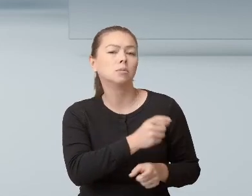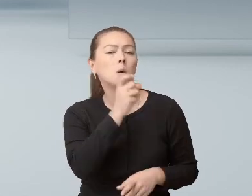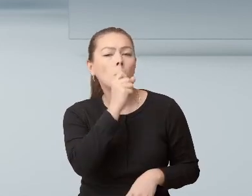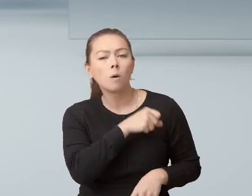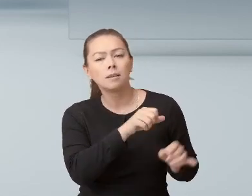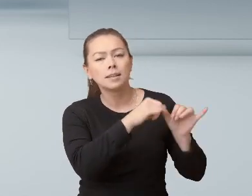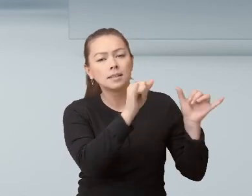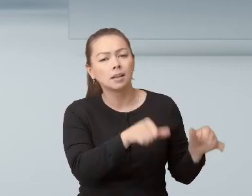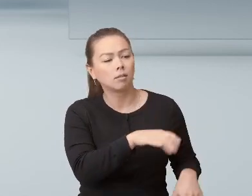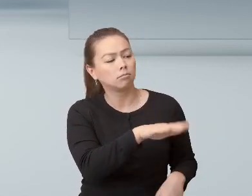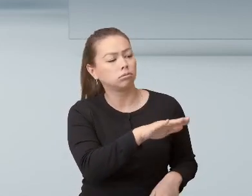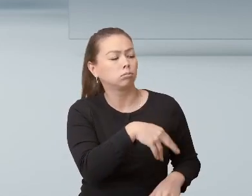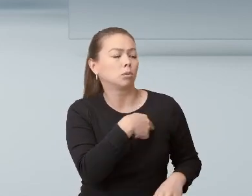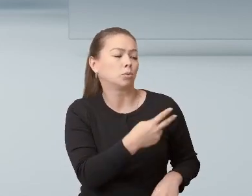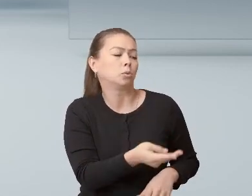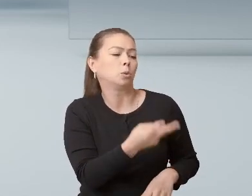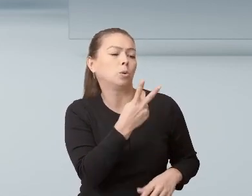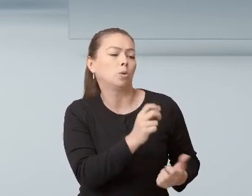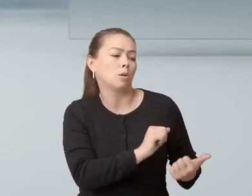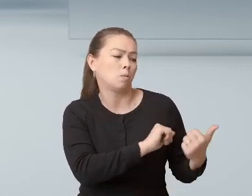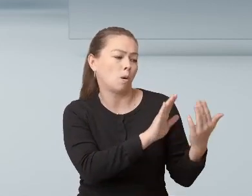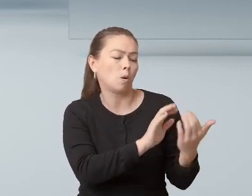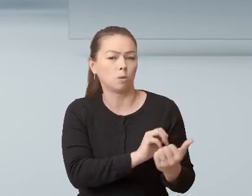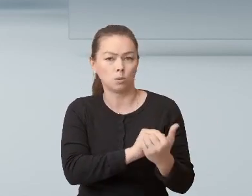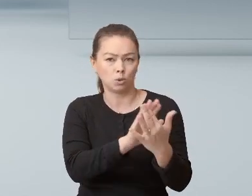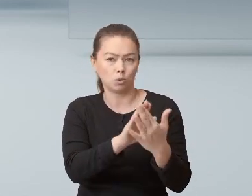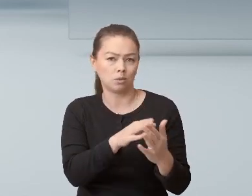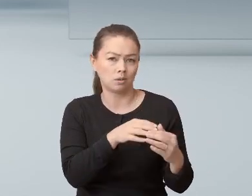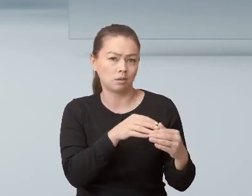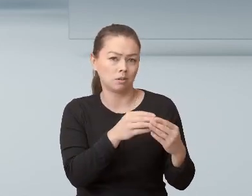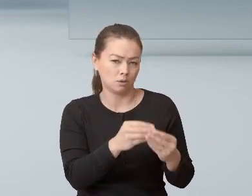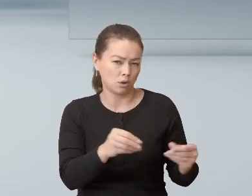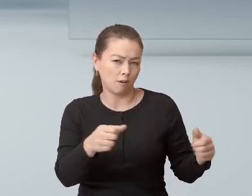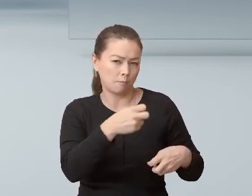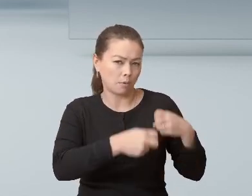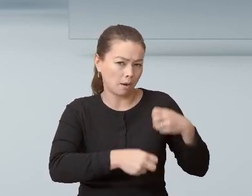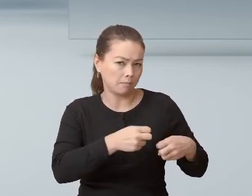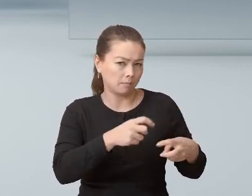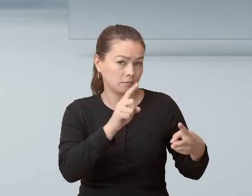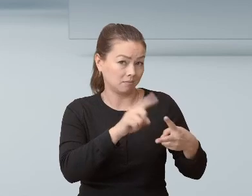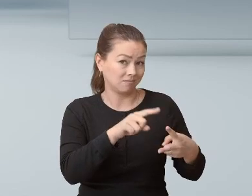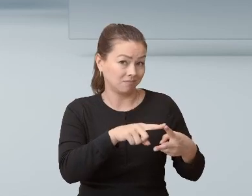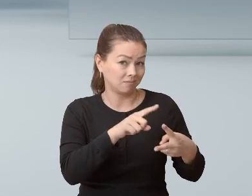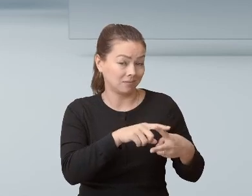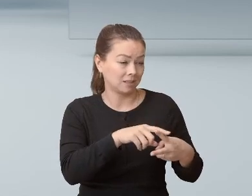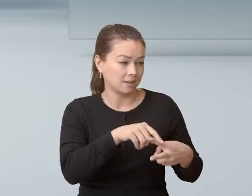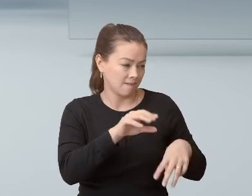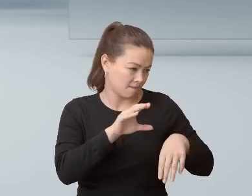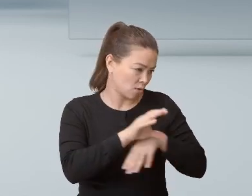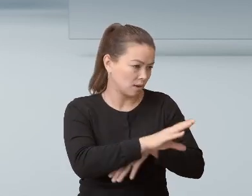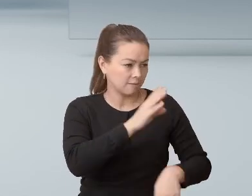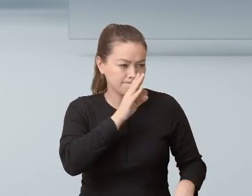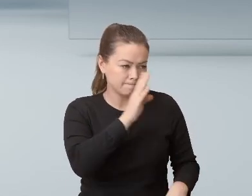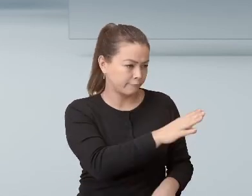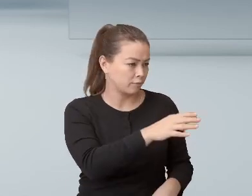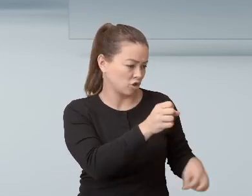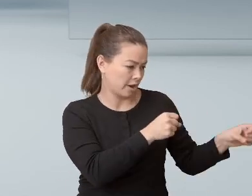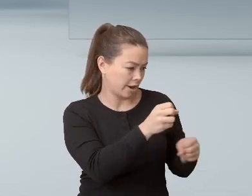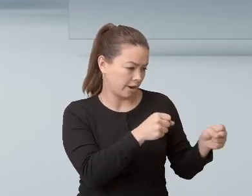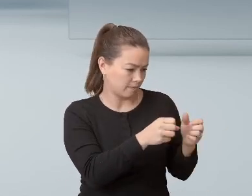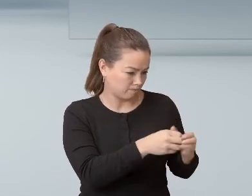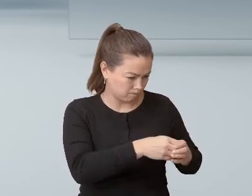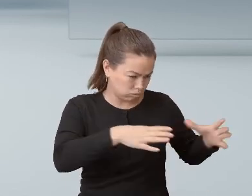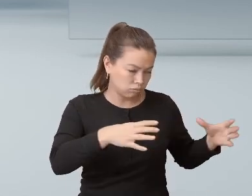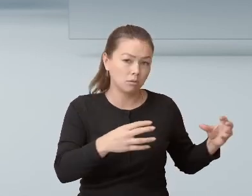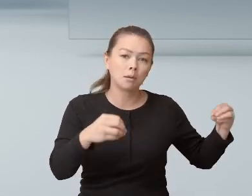problems. There's a brute force method, which is you just hire more people to do it, or you leverage some of these new capabilities in the systems, like